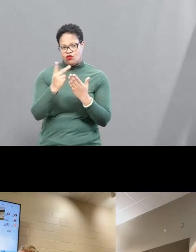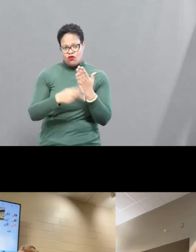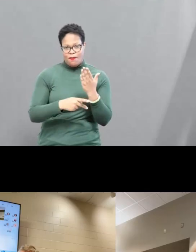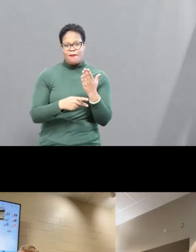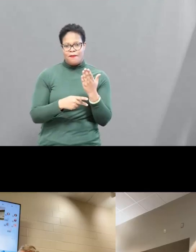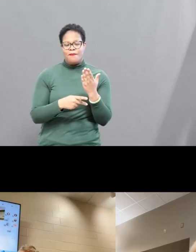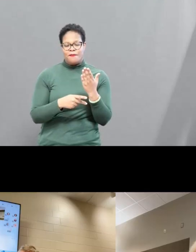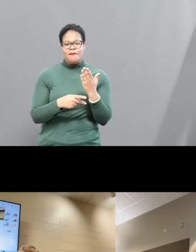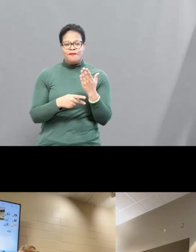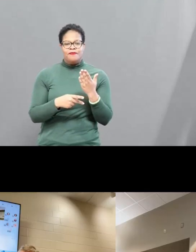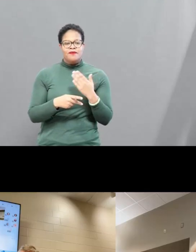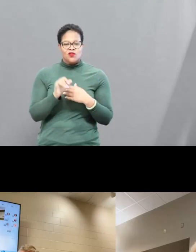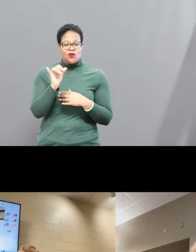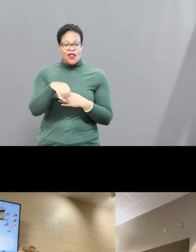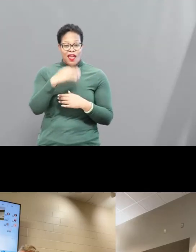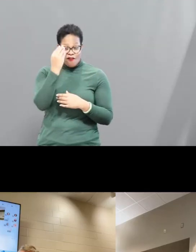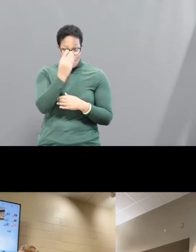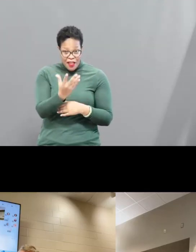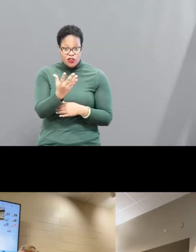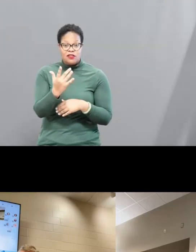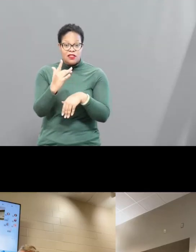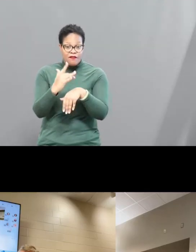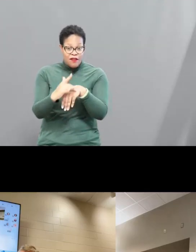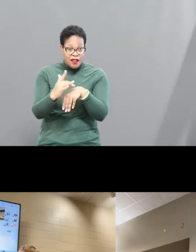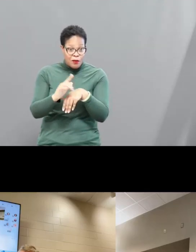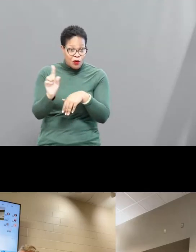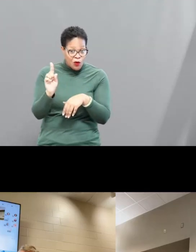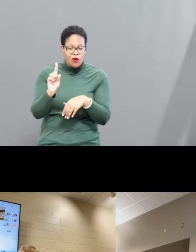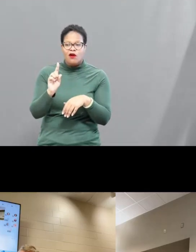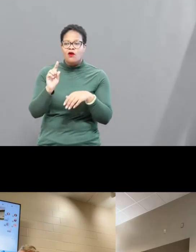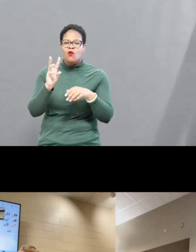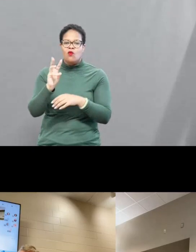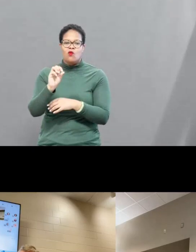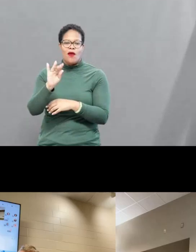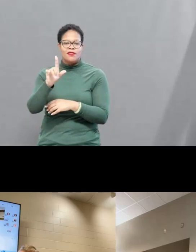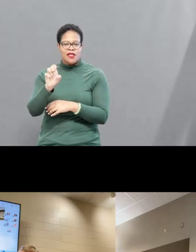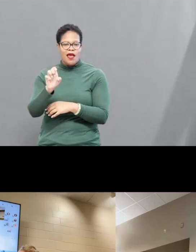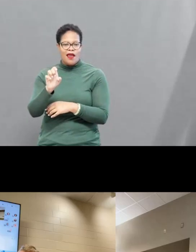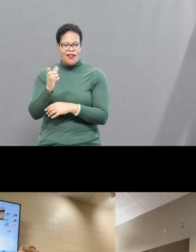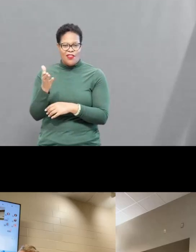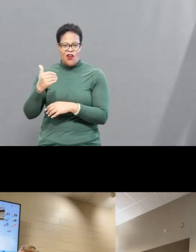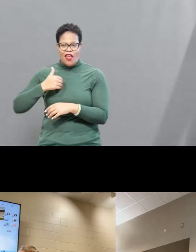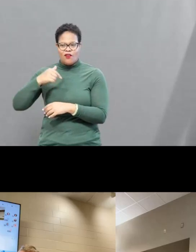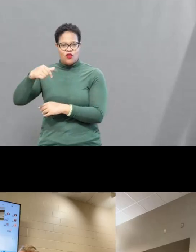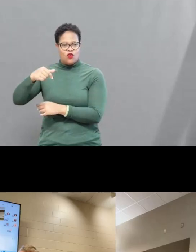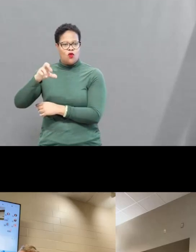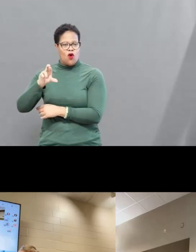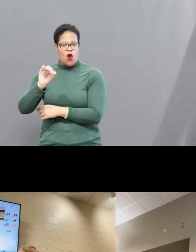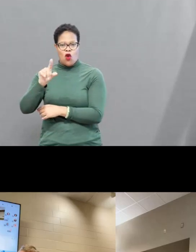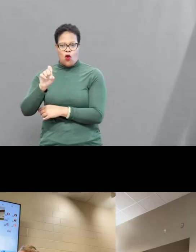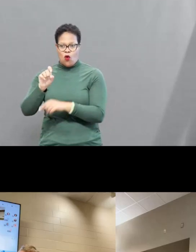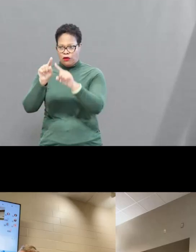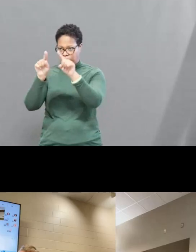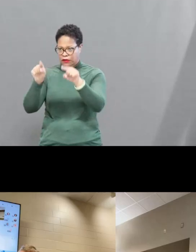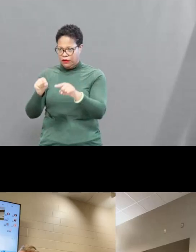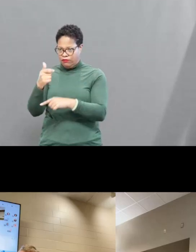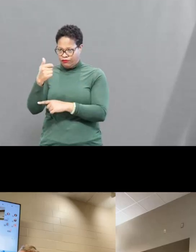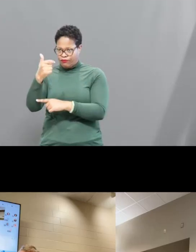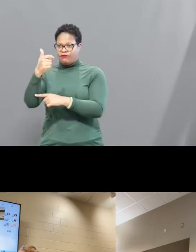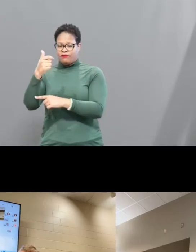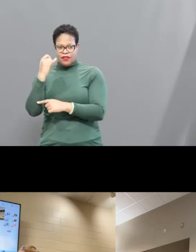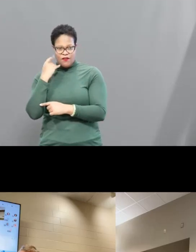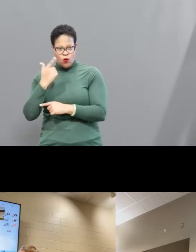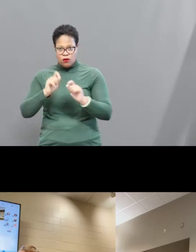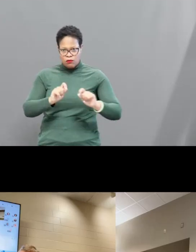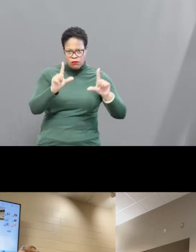So, and that information is all available on our website. There's a QR code that people can go to if they